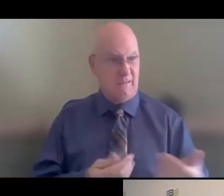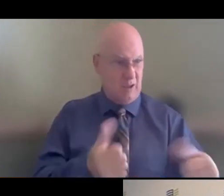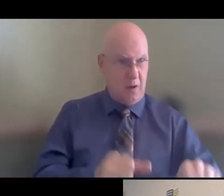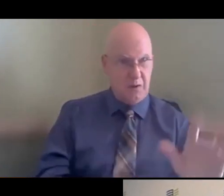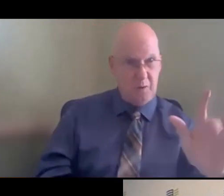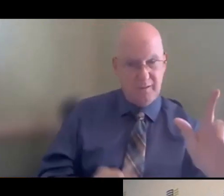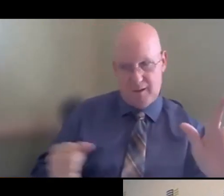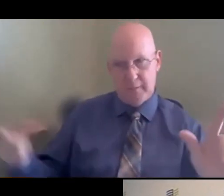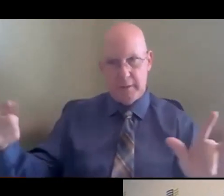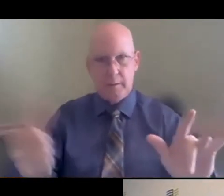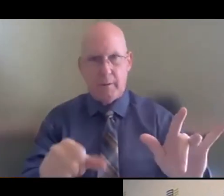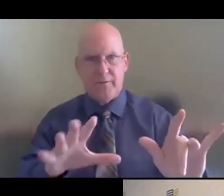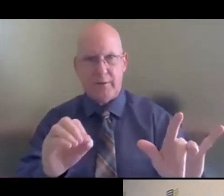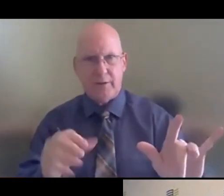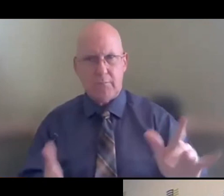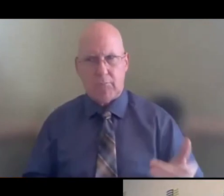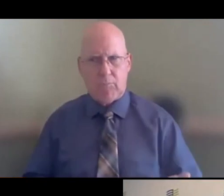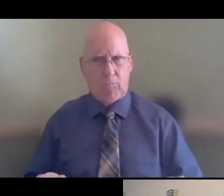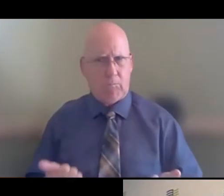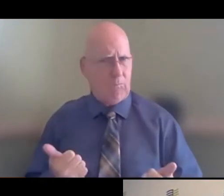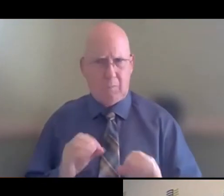So that's why.